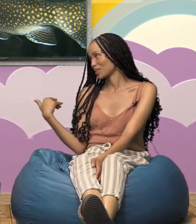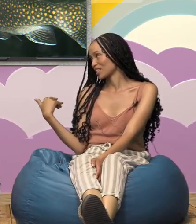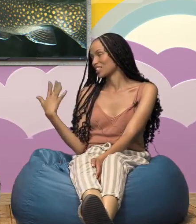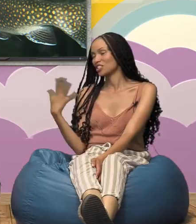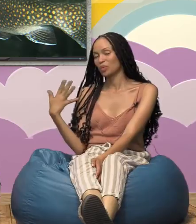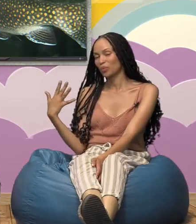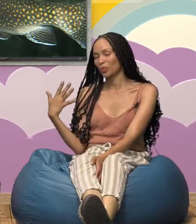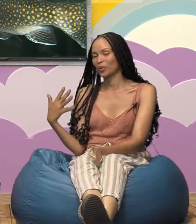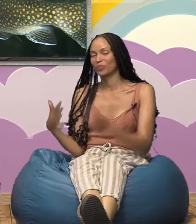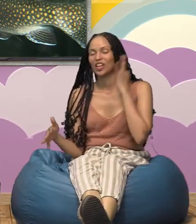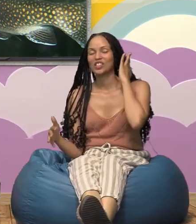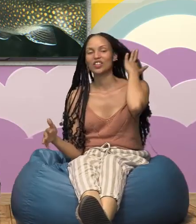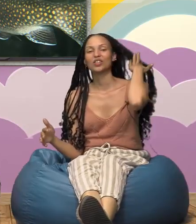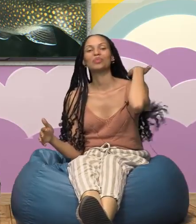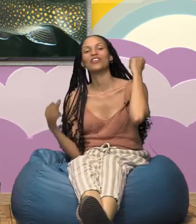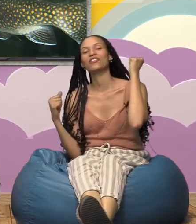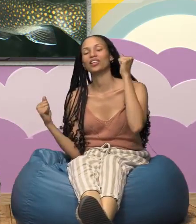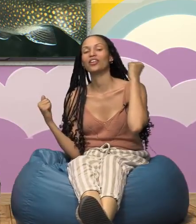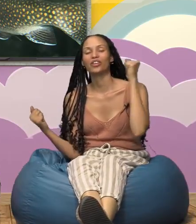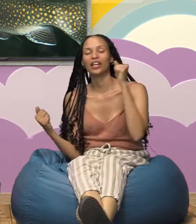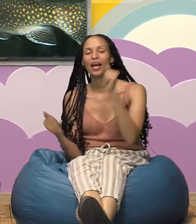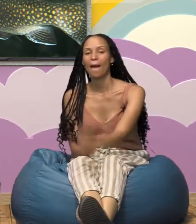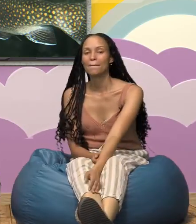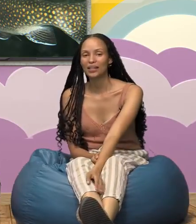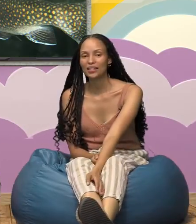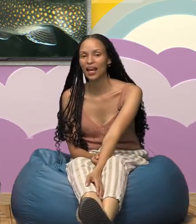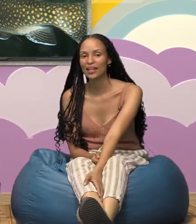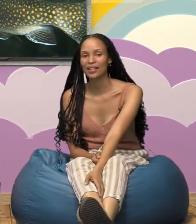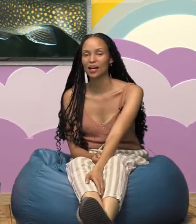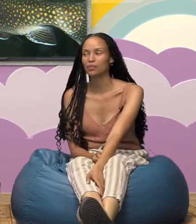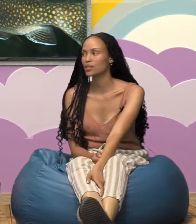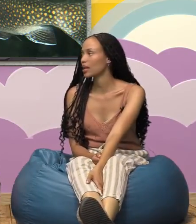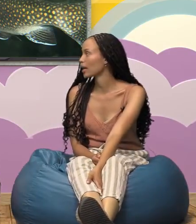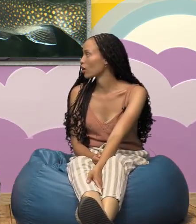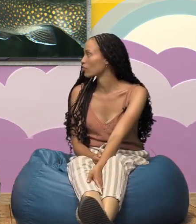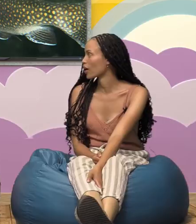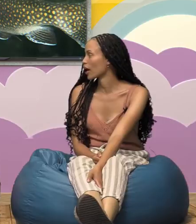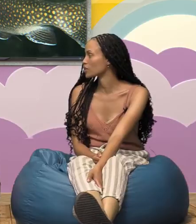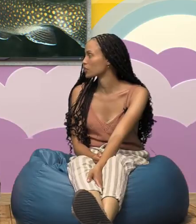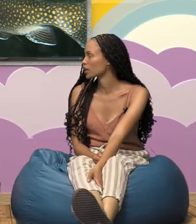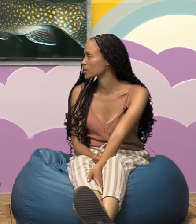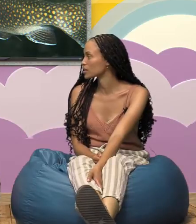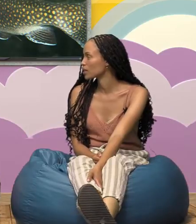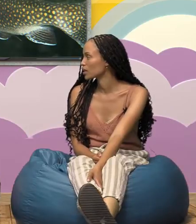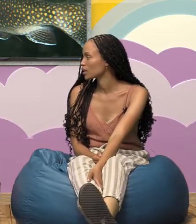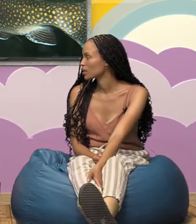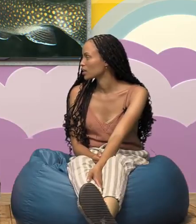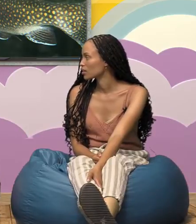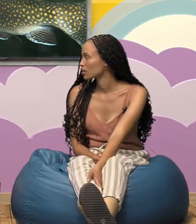going to the beach and swimming pool, so then you'll be fit and ready. But that has come to the end of our Active